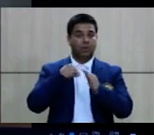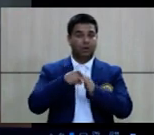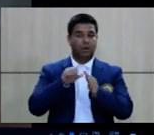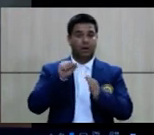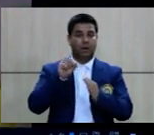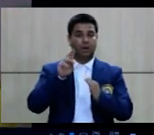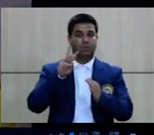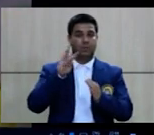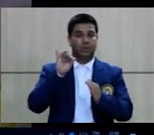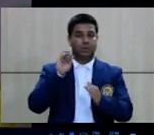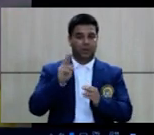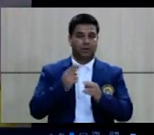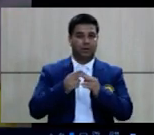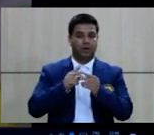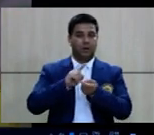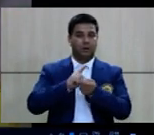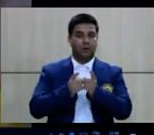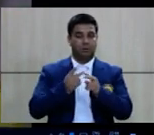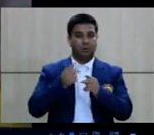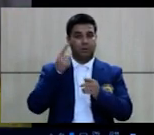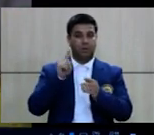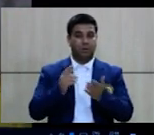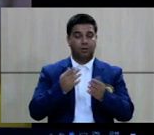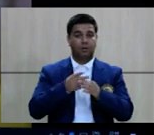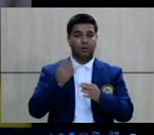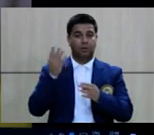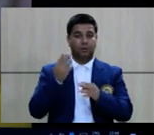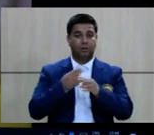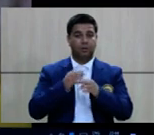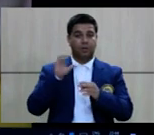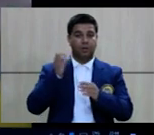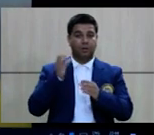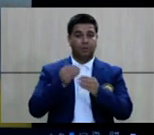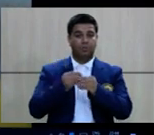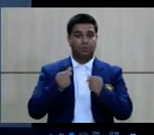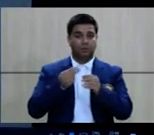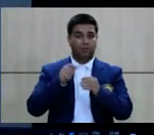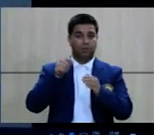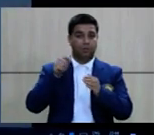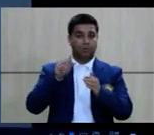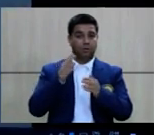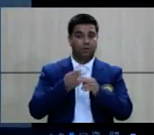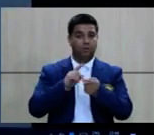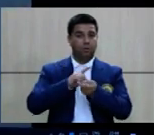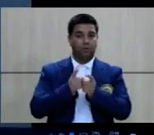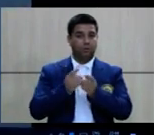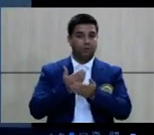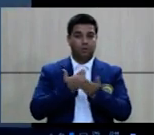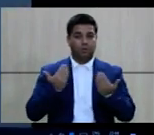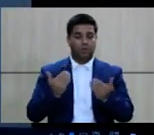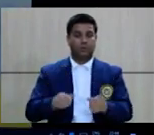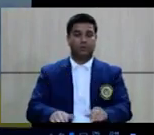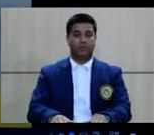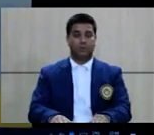ammiak ajralayotganligini bildiradi. To'rtinchi probirkaga kumush nitrat tuzi eritmasidan tomizamiz. Hech qanday o'zgarish sodir